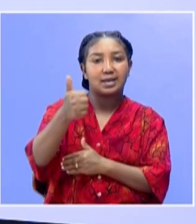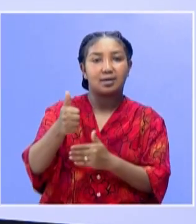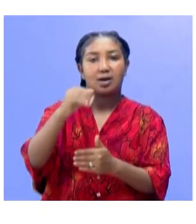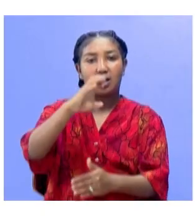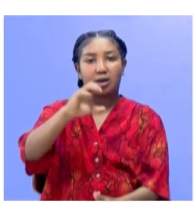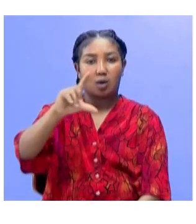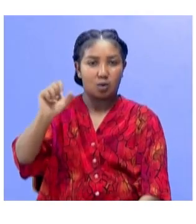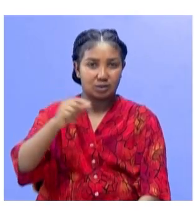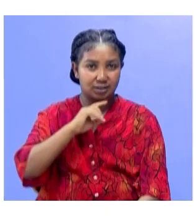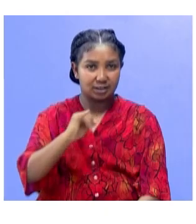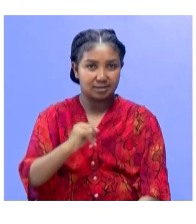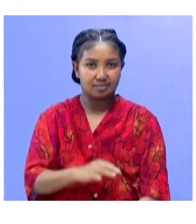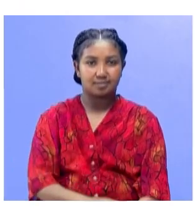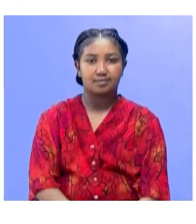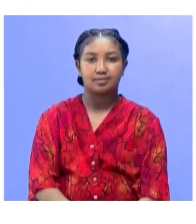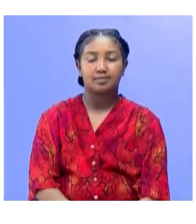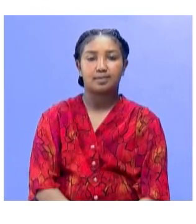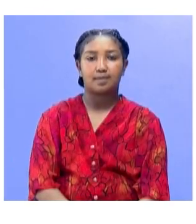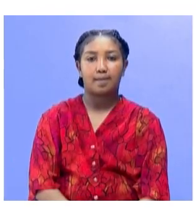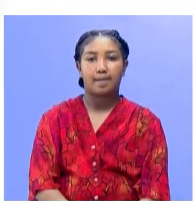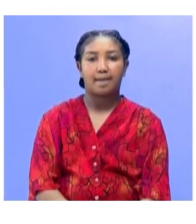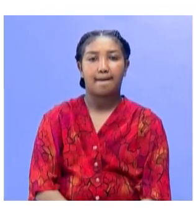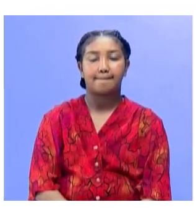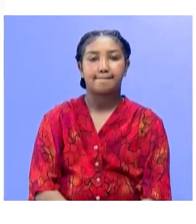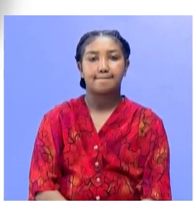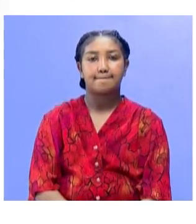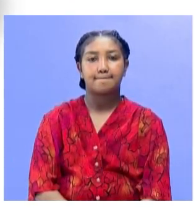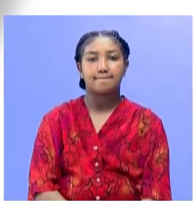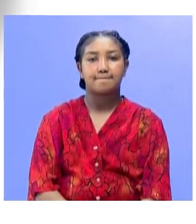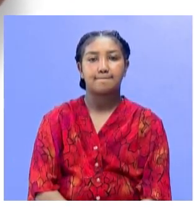is, look, main clause